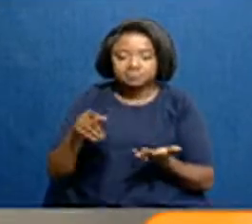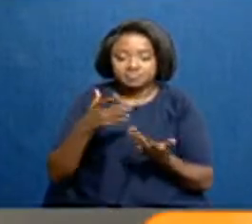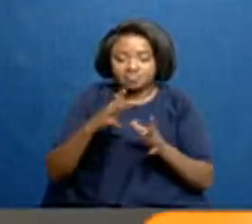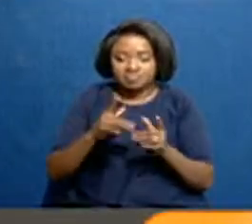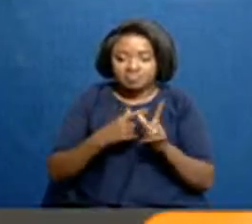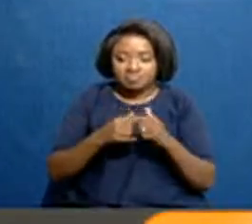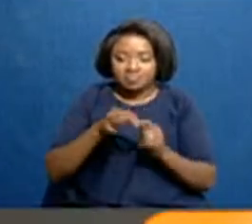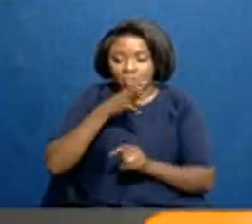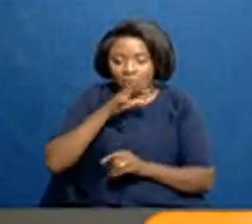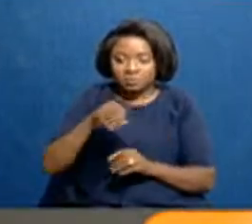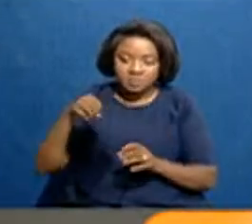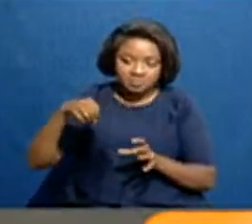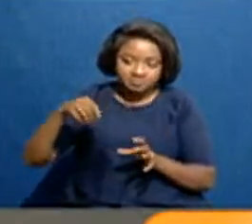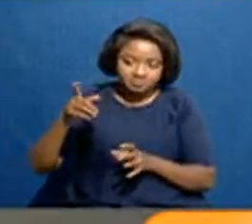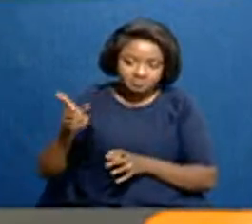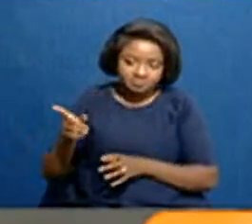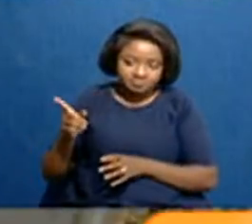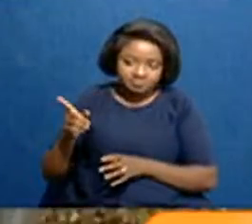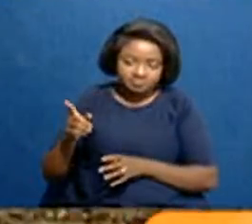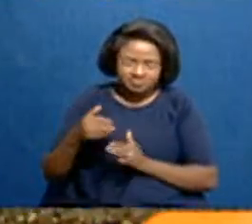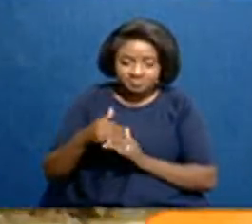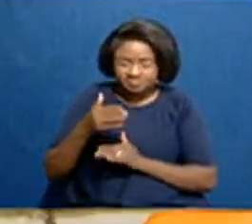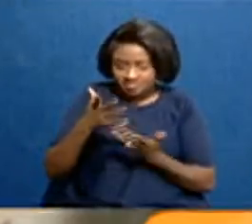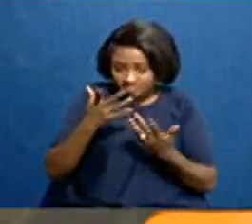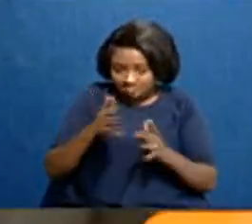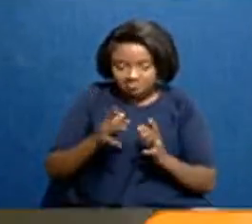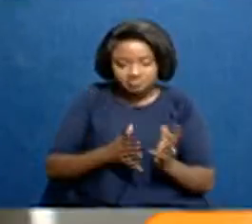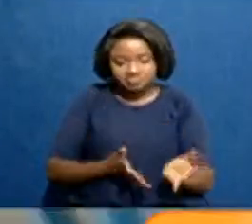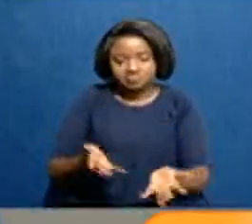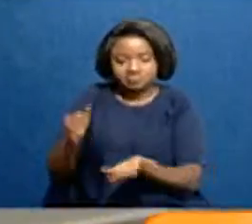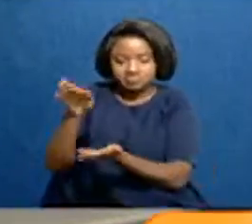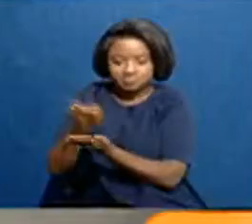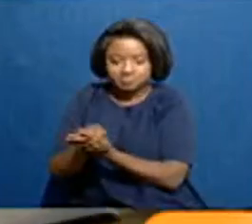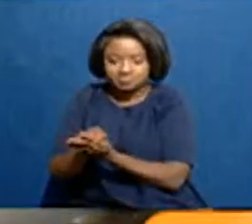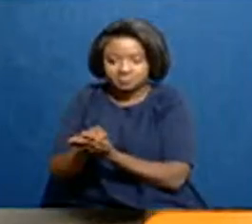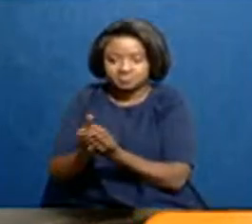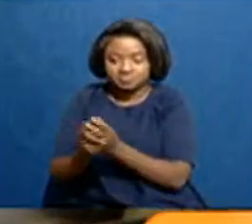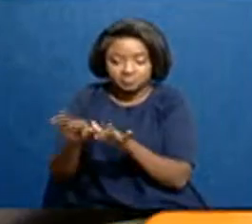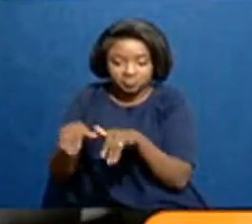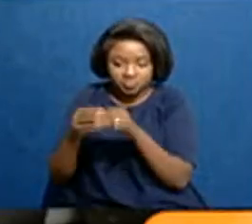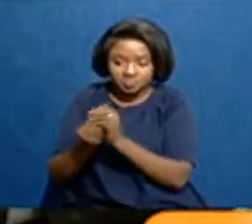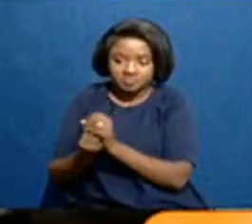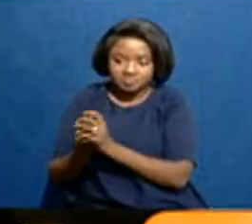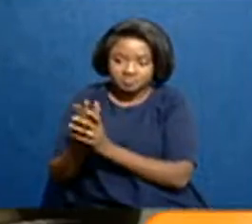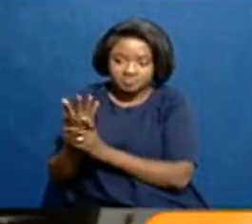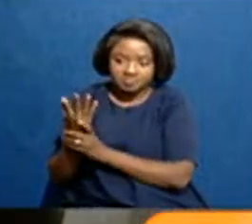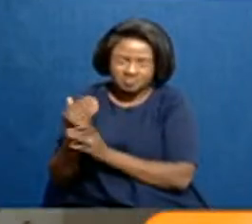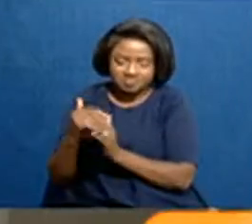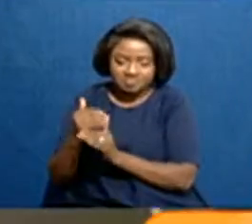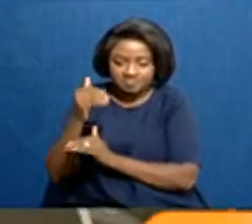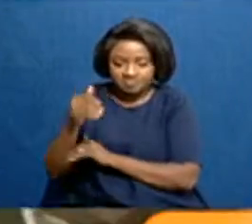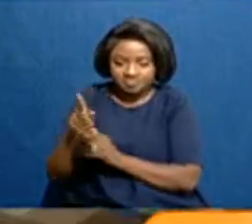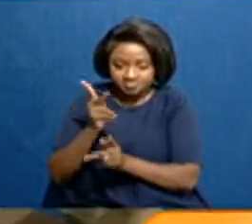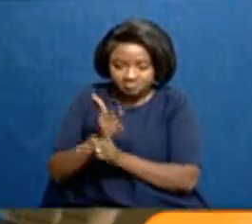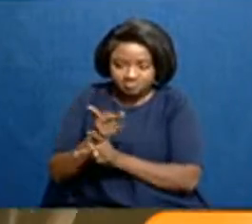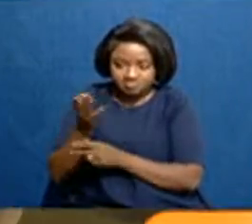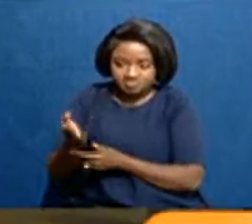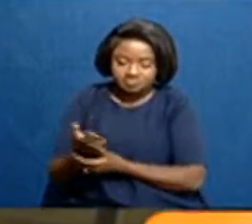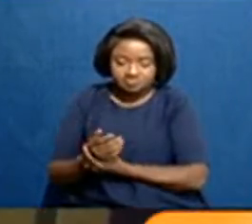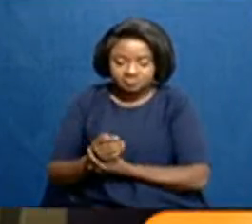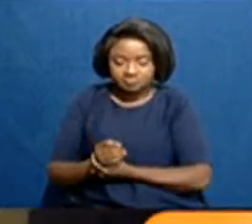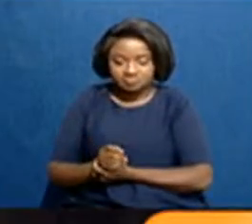irrigated. From here, they are ready for the germination room. After they leave the germinating